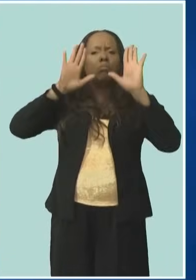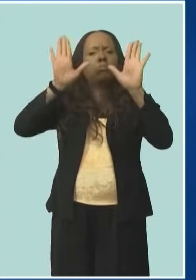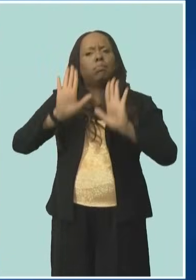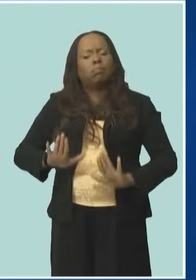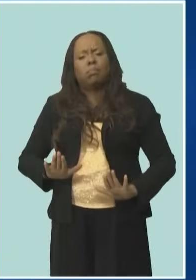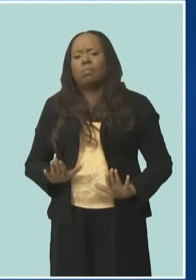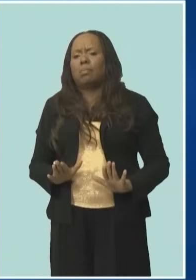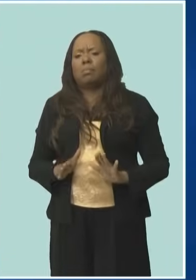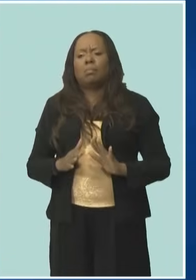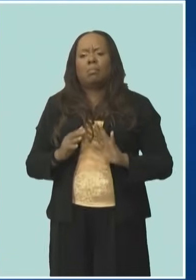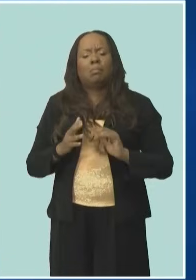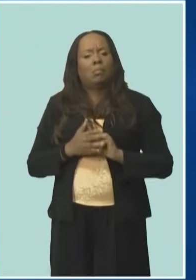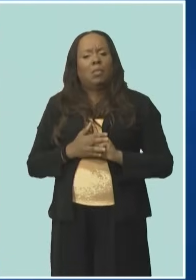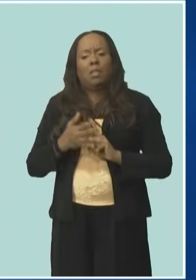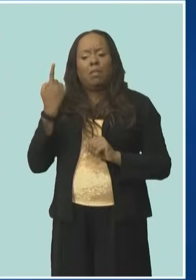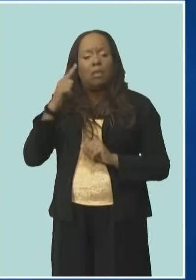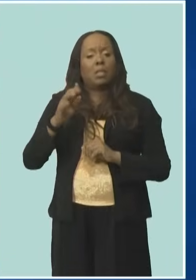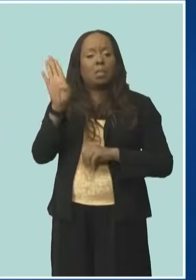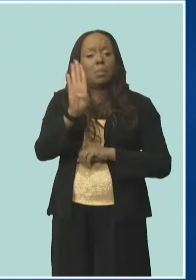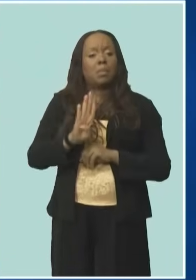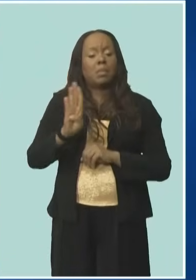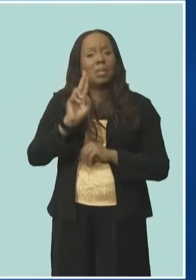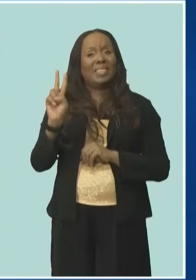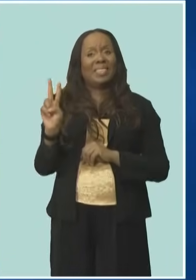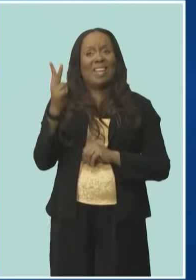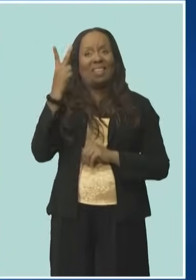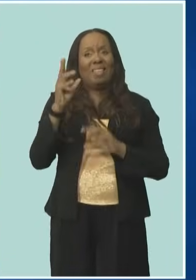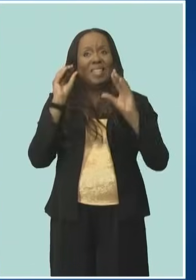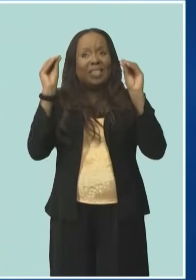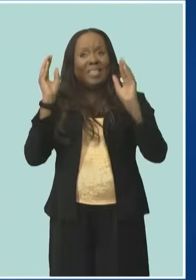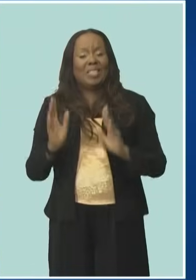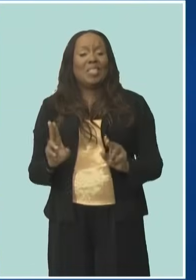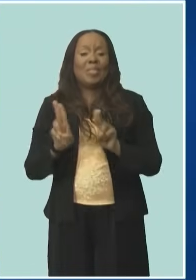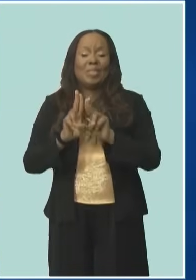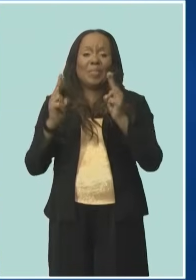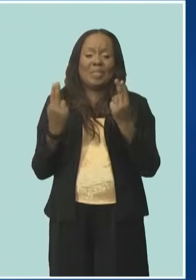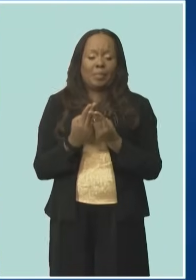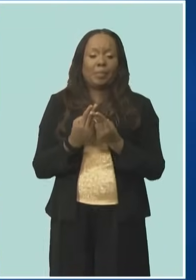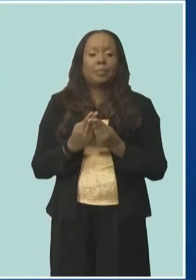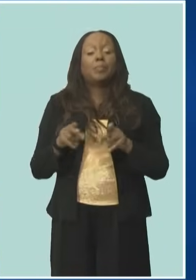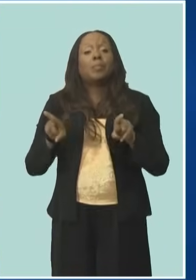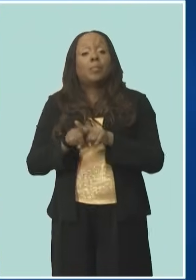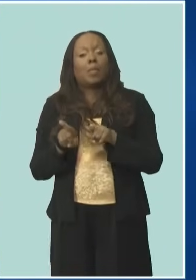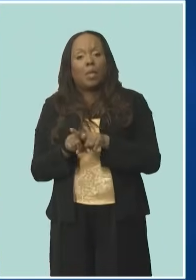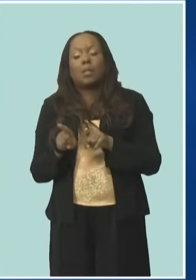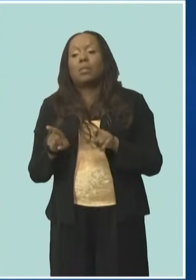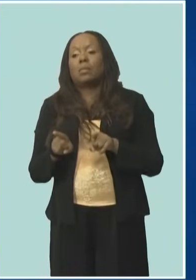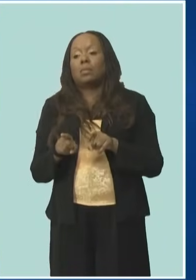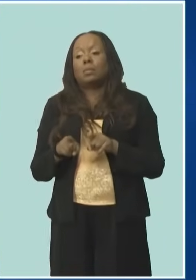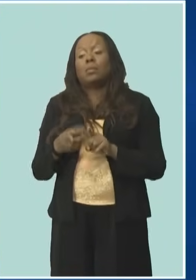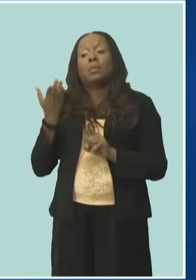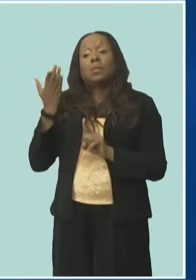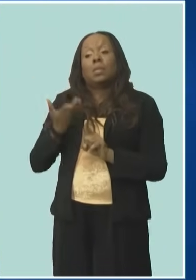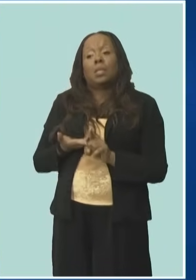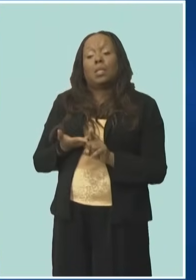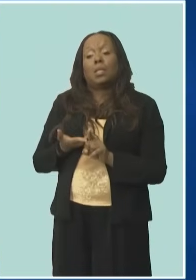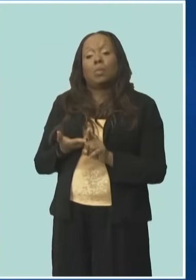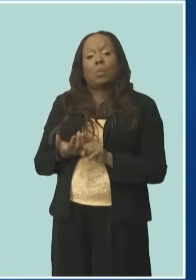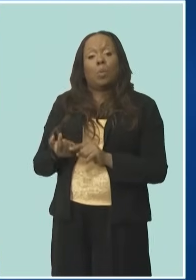the Barbados Secondary Teachers Union. He also was a founding member of C2SAB and